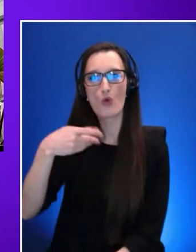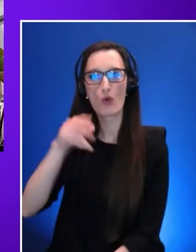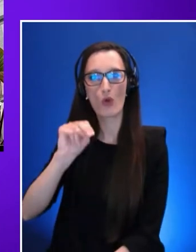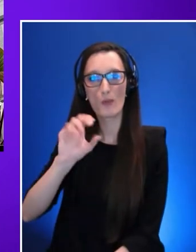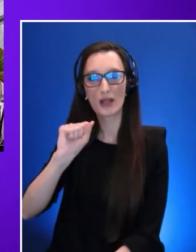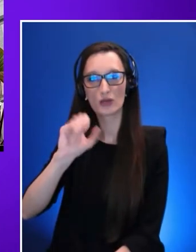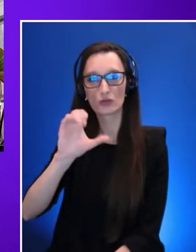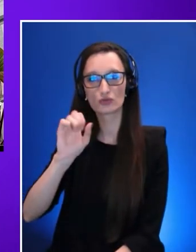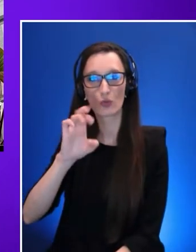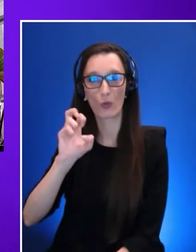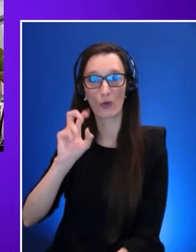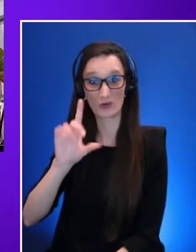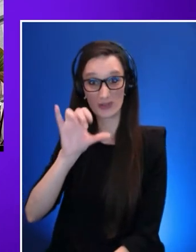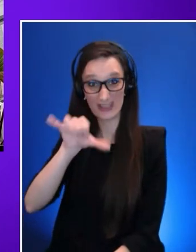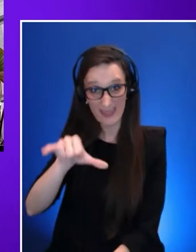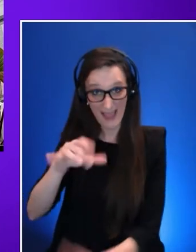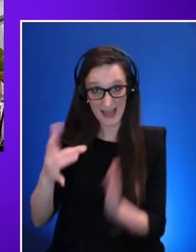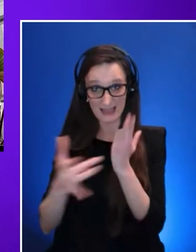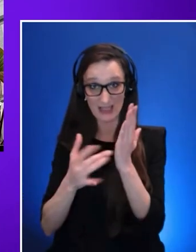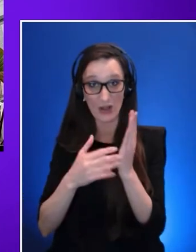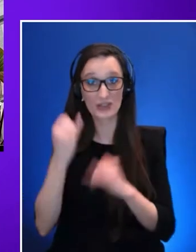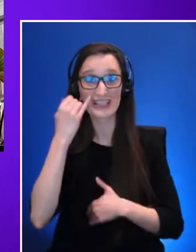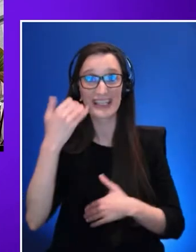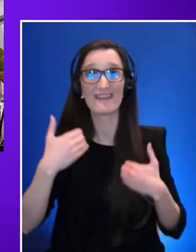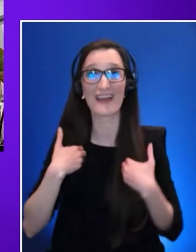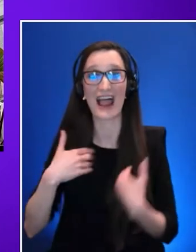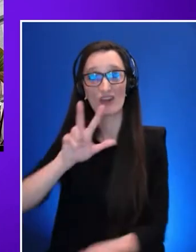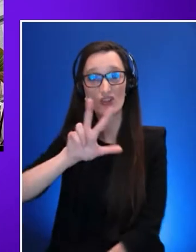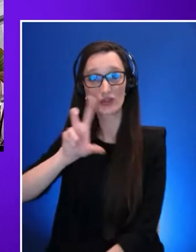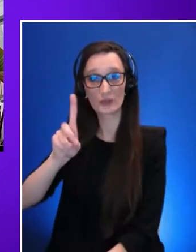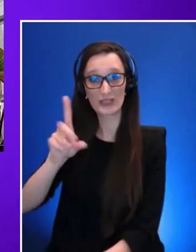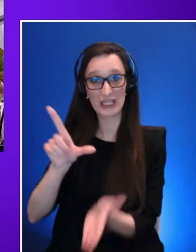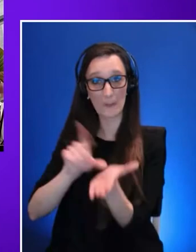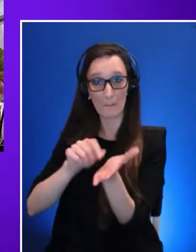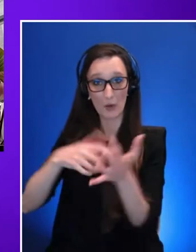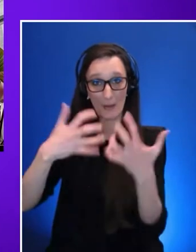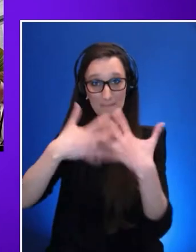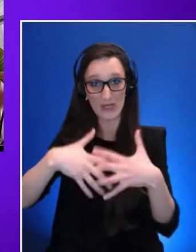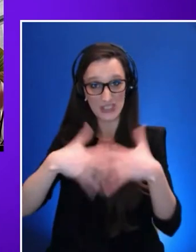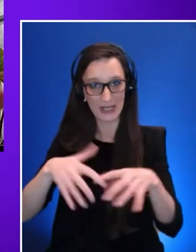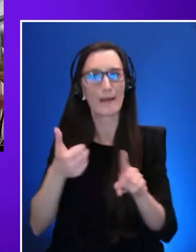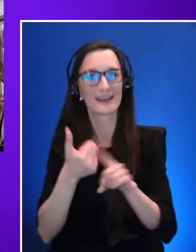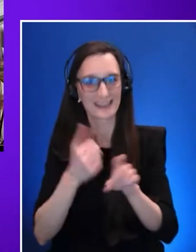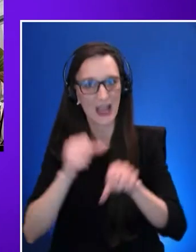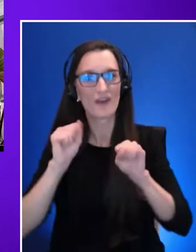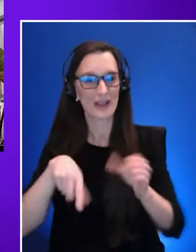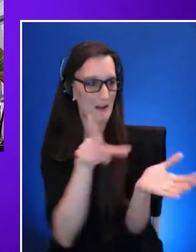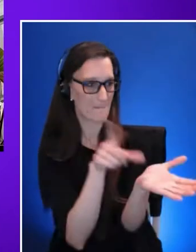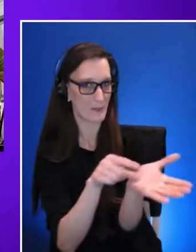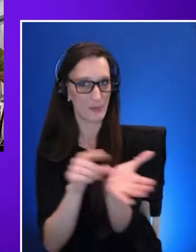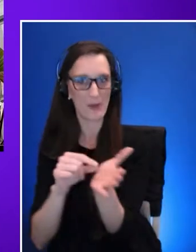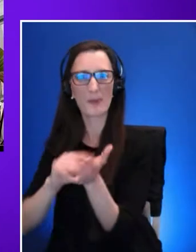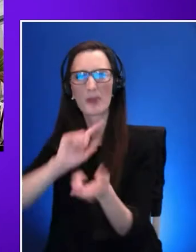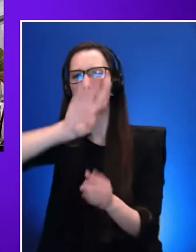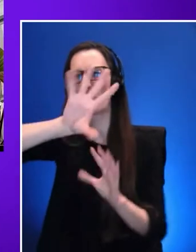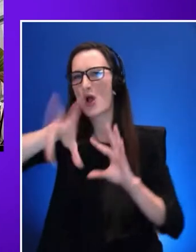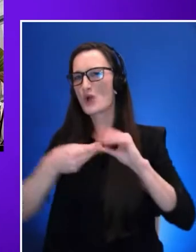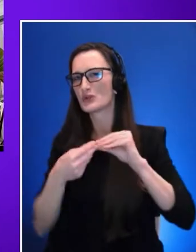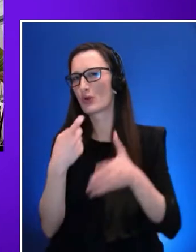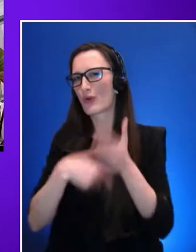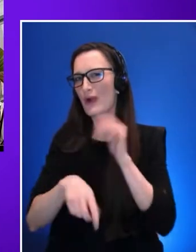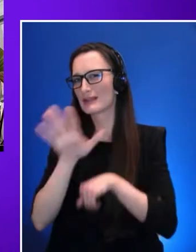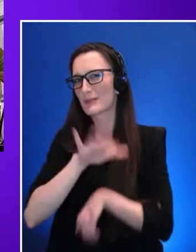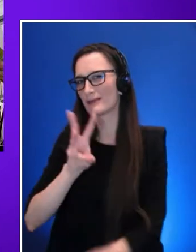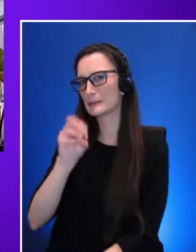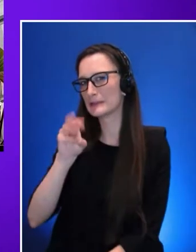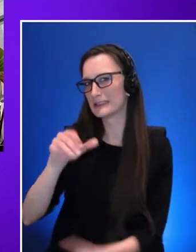can print out the servos and the things that you need and assemble it yourself with about $60 worth of parts. And